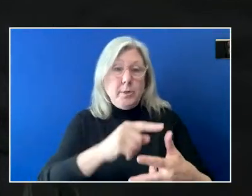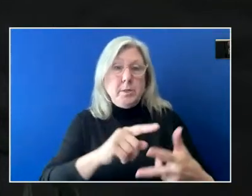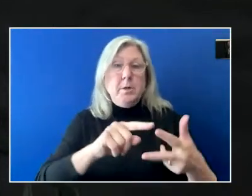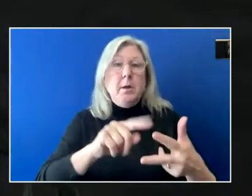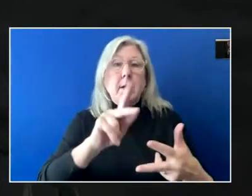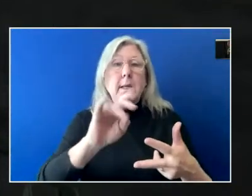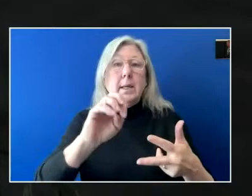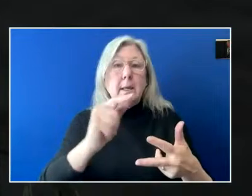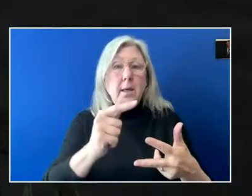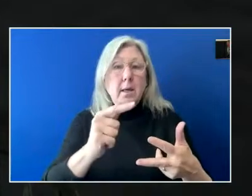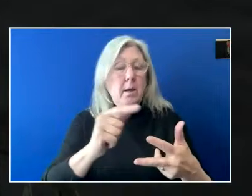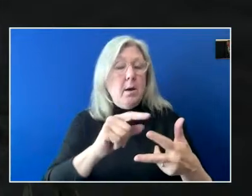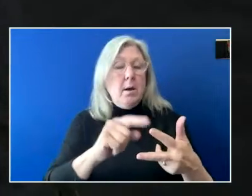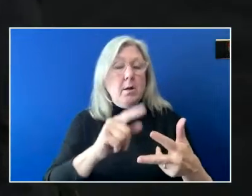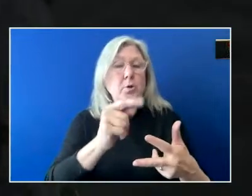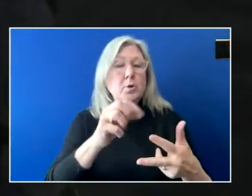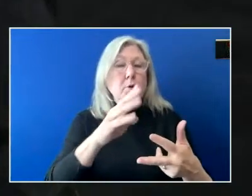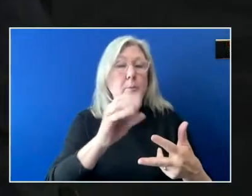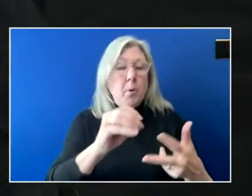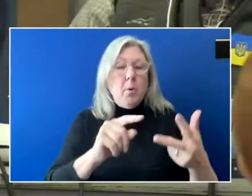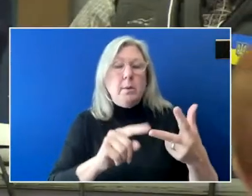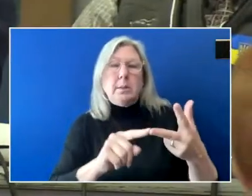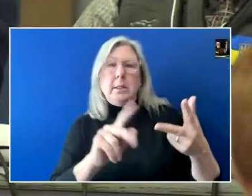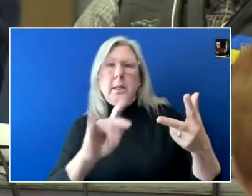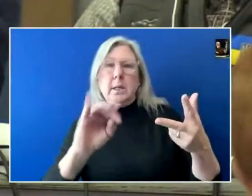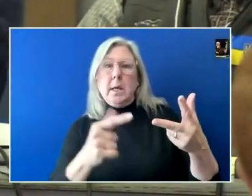question sorry Mr quip